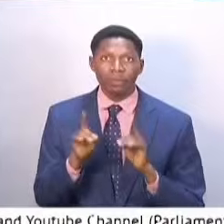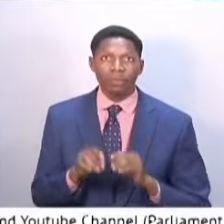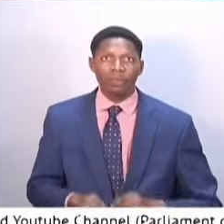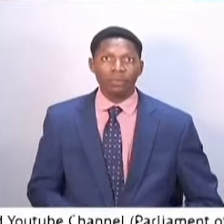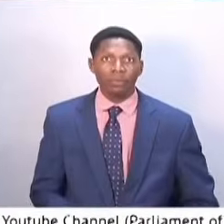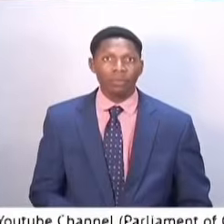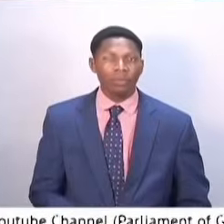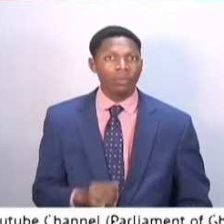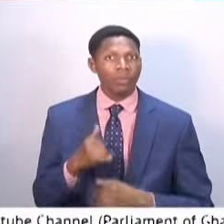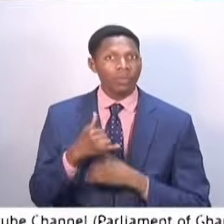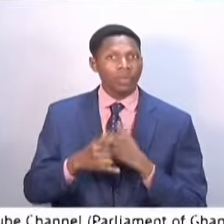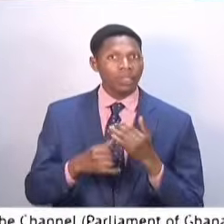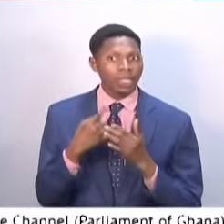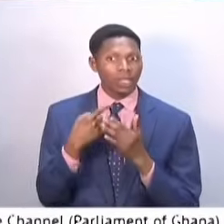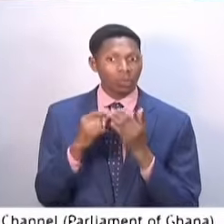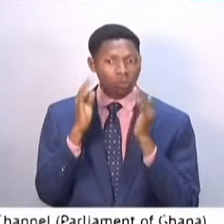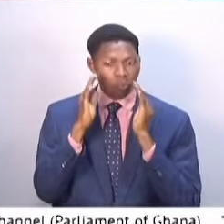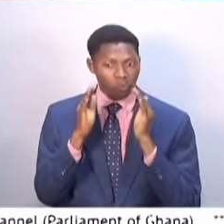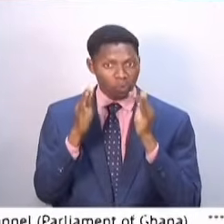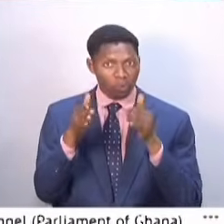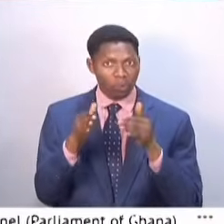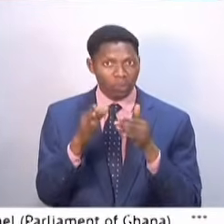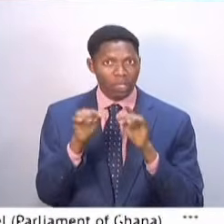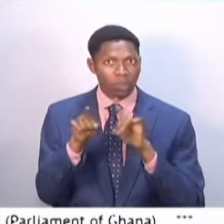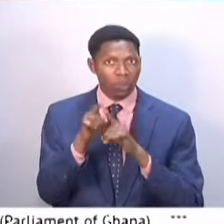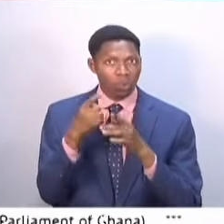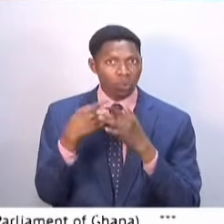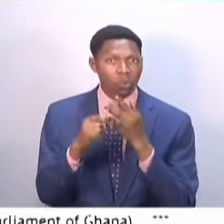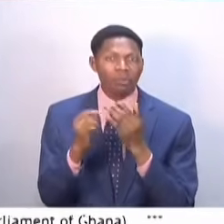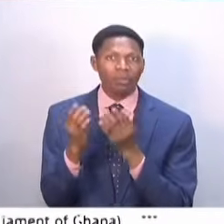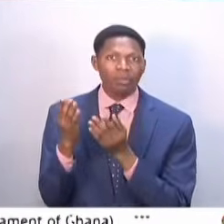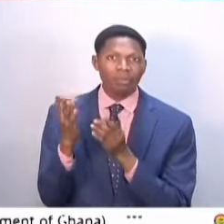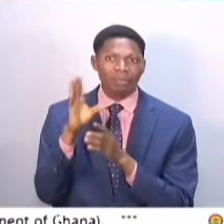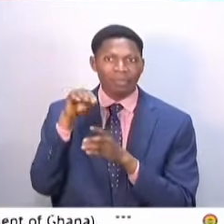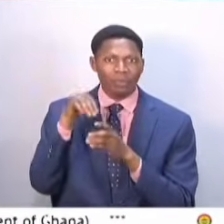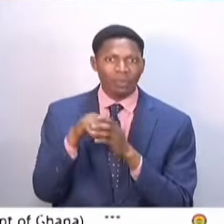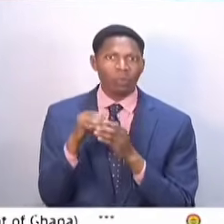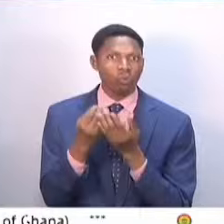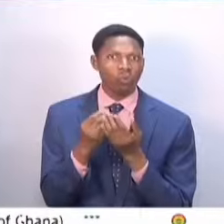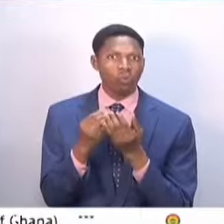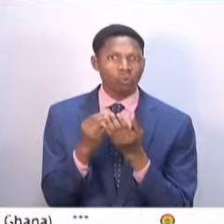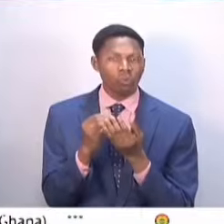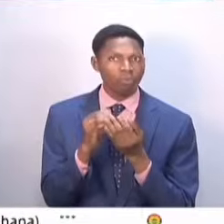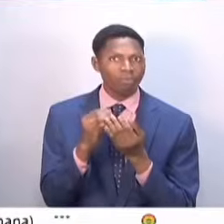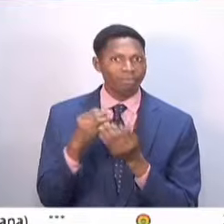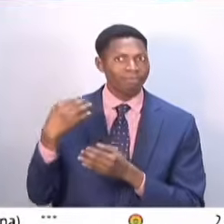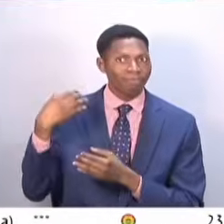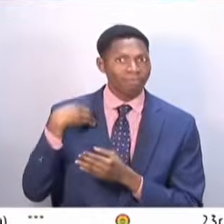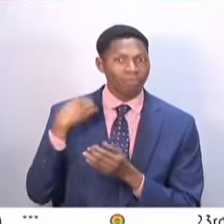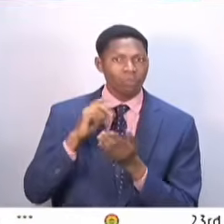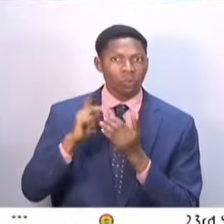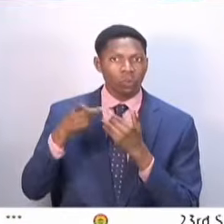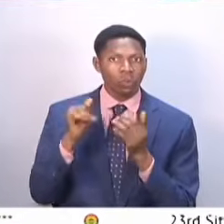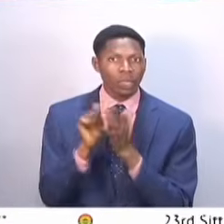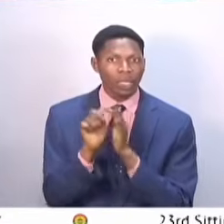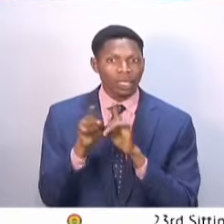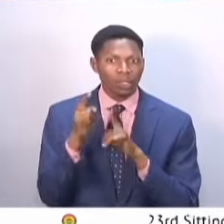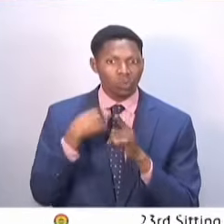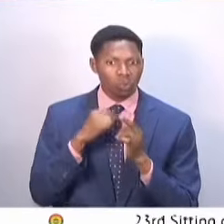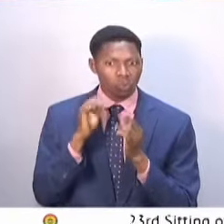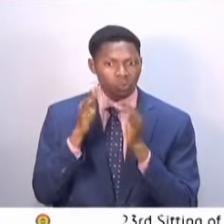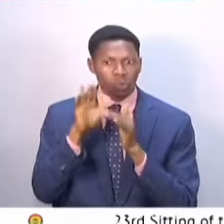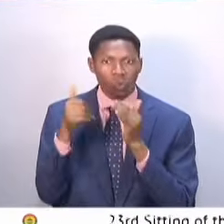country emphasizes clinical competence and introduces flexible postgraduate pathways whilst upholding national